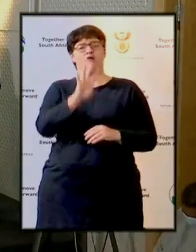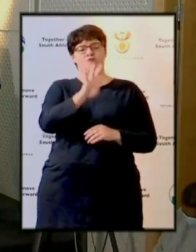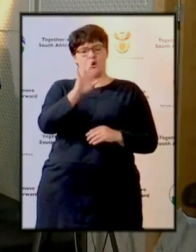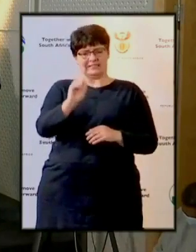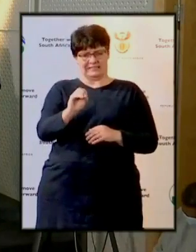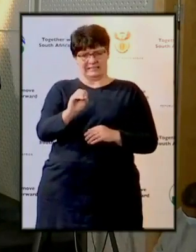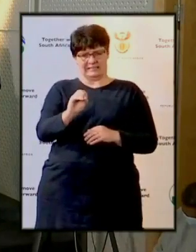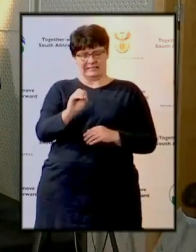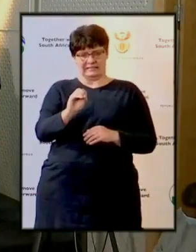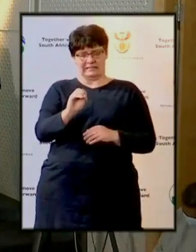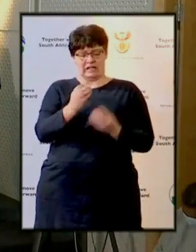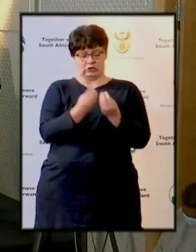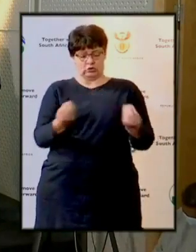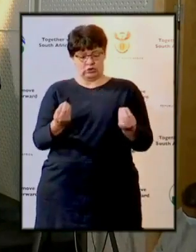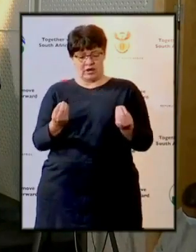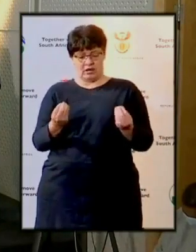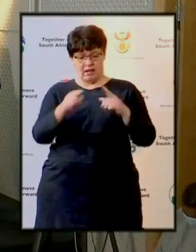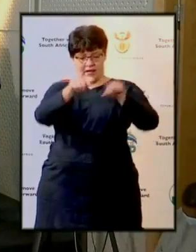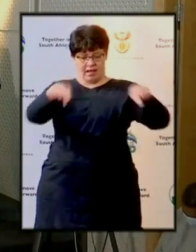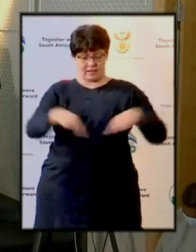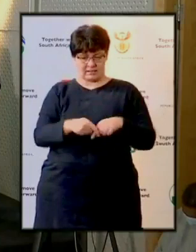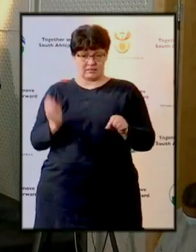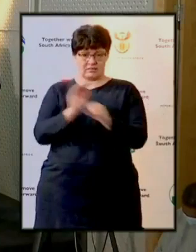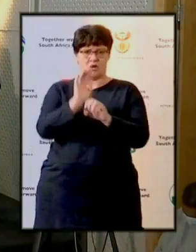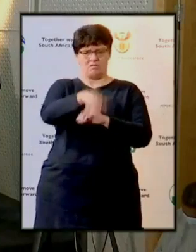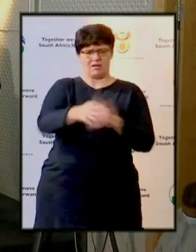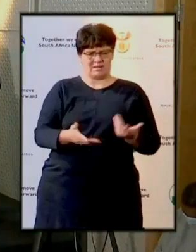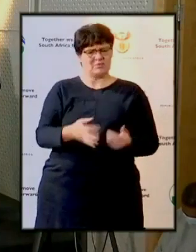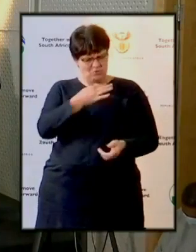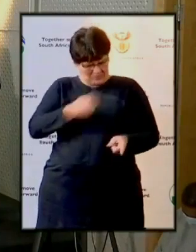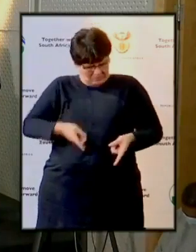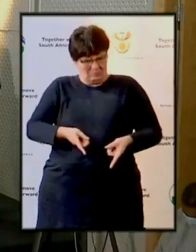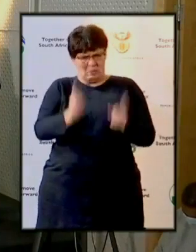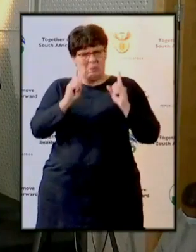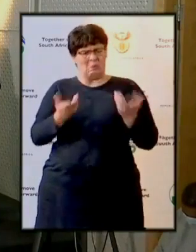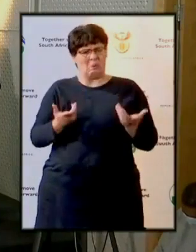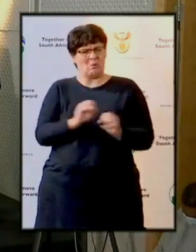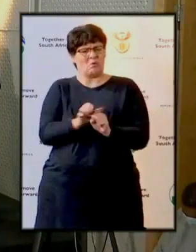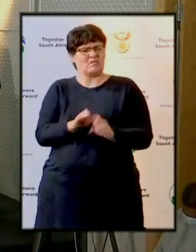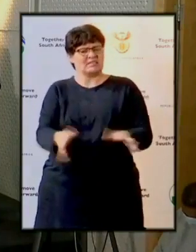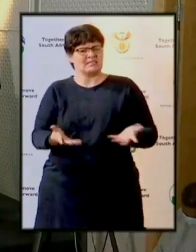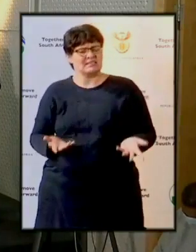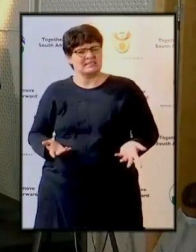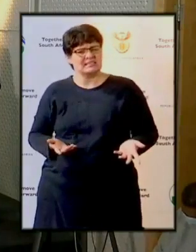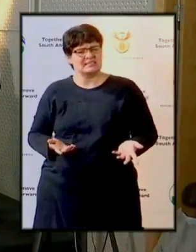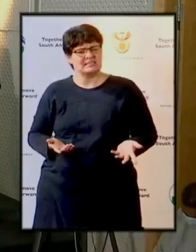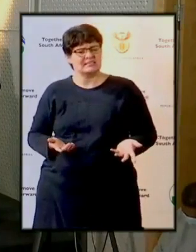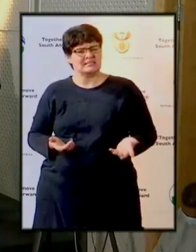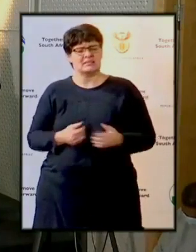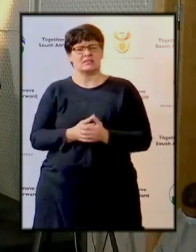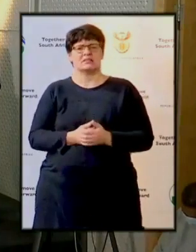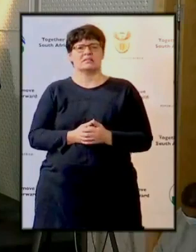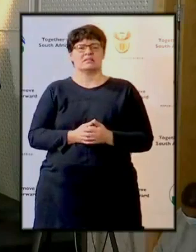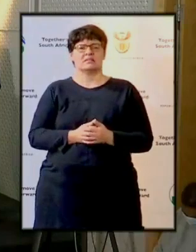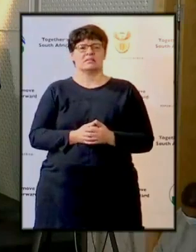in a classroom. Is this not, surely this is high risk amid COVID-19? Our third question